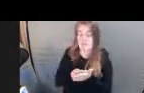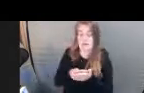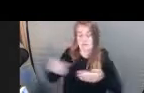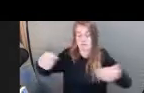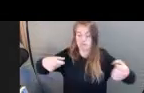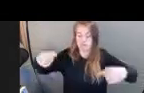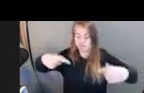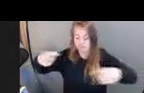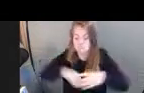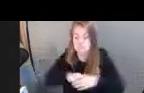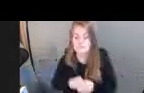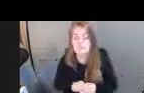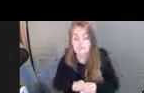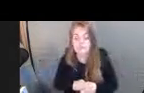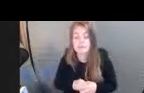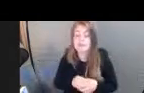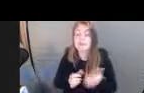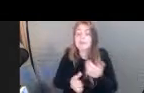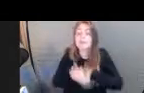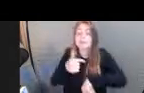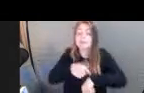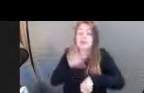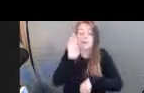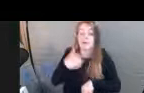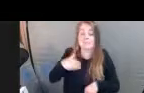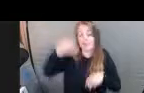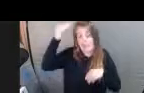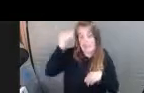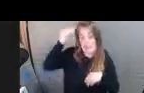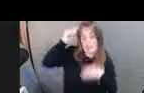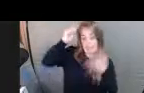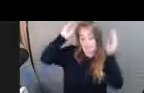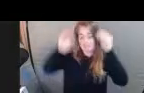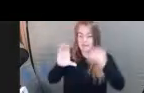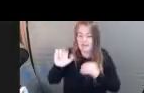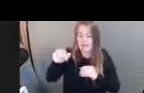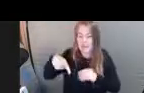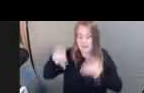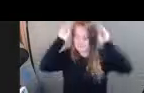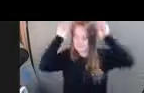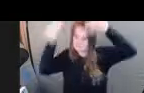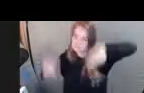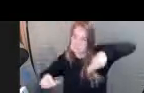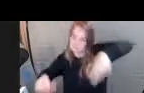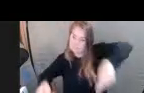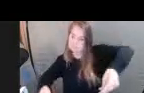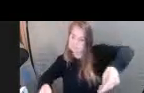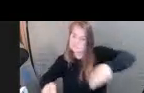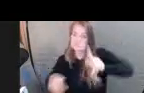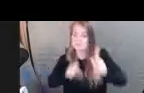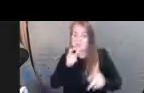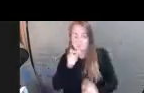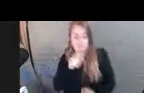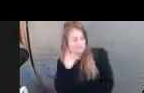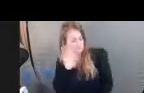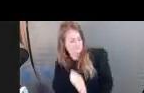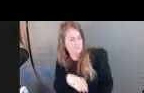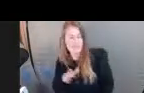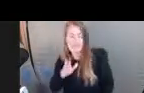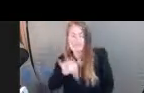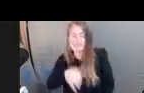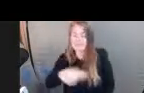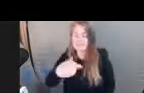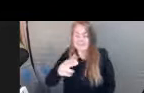And oftentimes they would use a cap in order to collect the cash that they were receiving. And walkers by would say, well, isn't that a